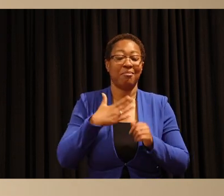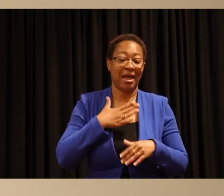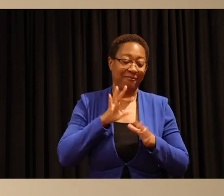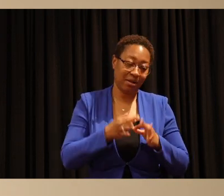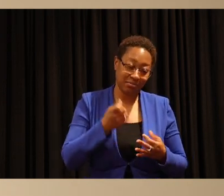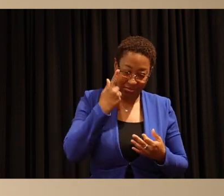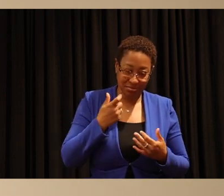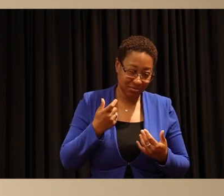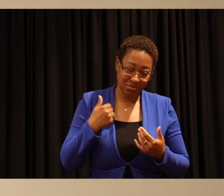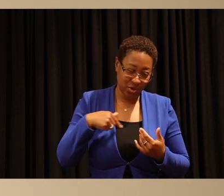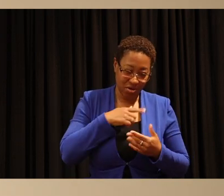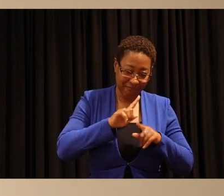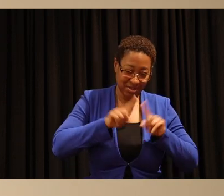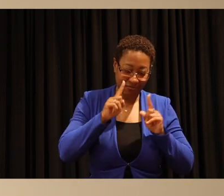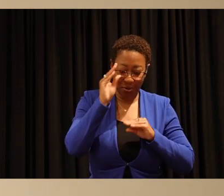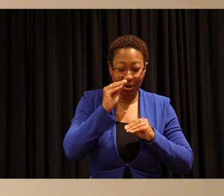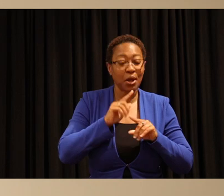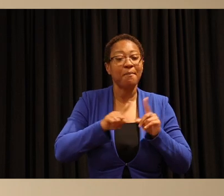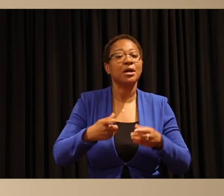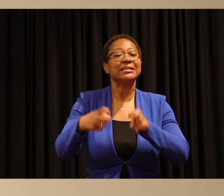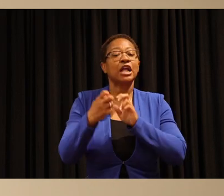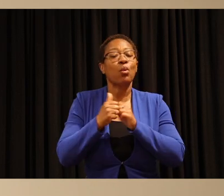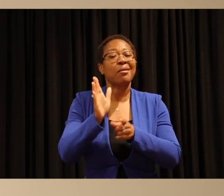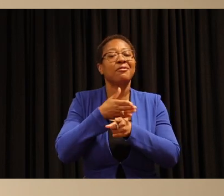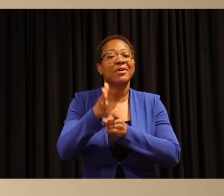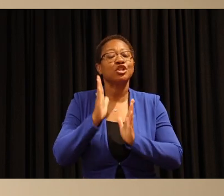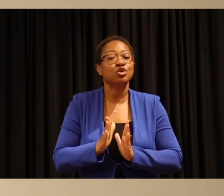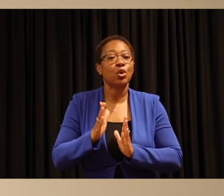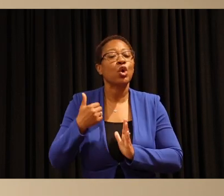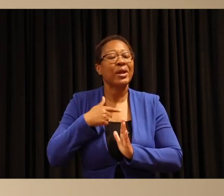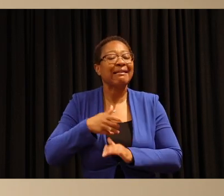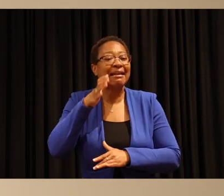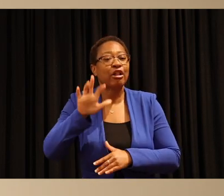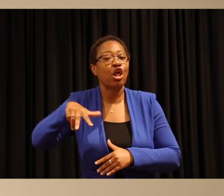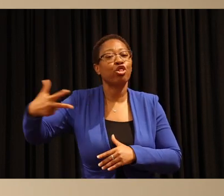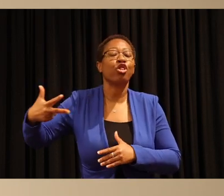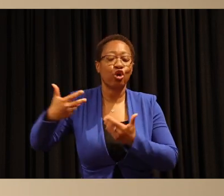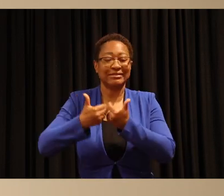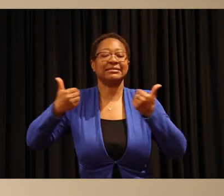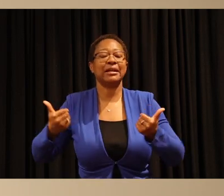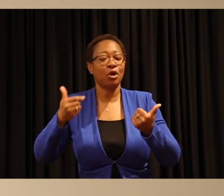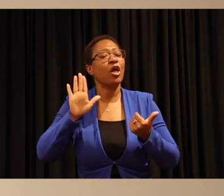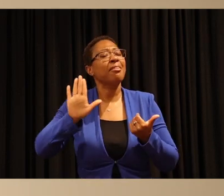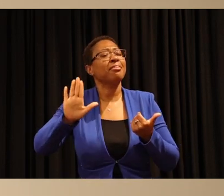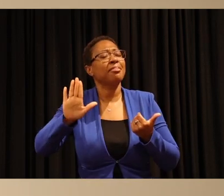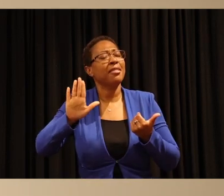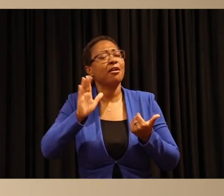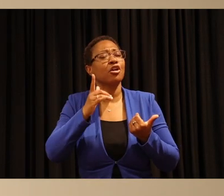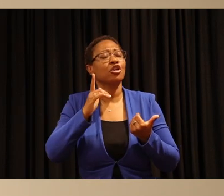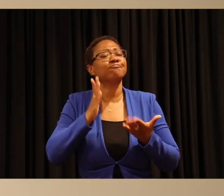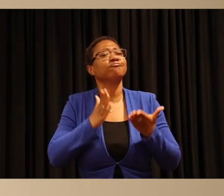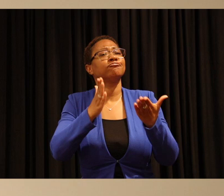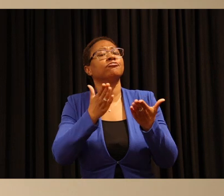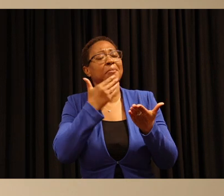opinions, but sit down with a professional so that you can hear that third party's, what is the best option